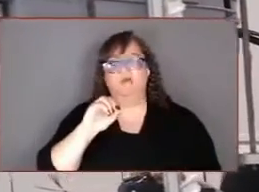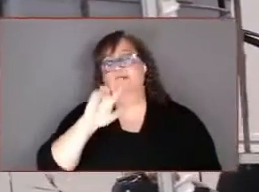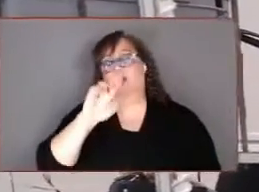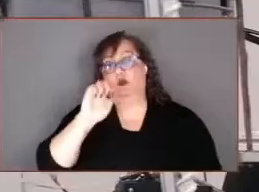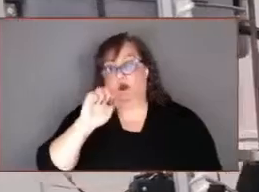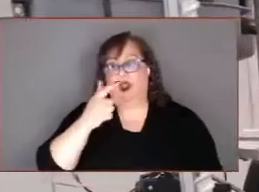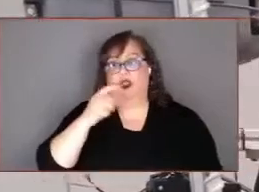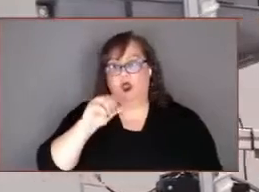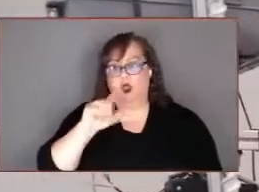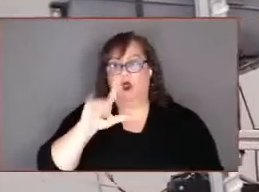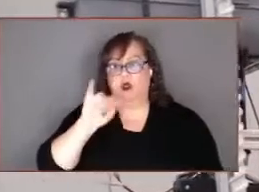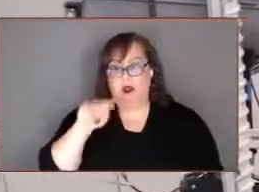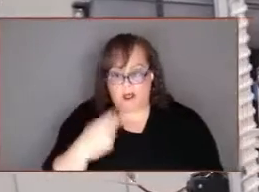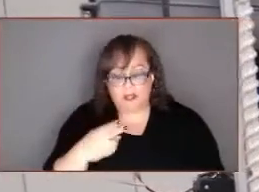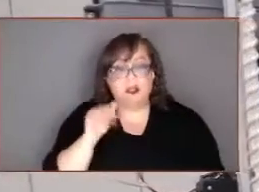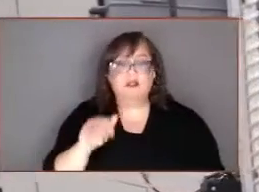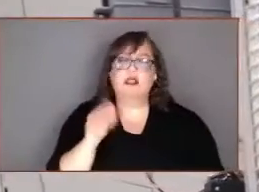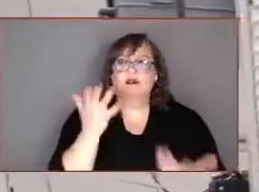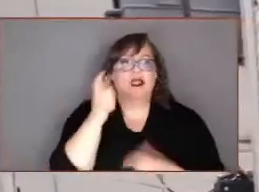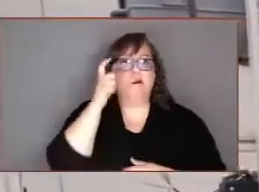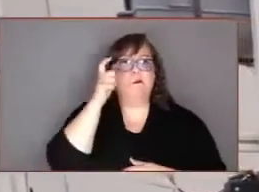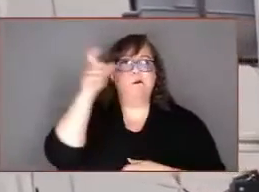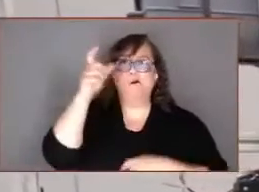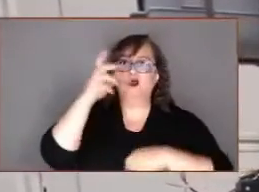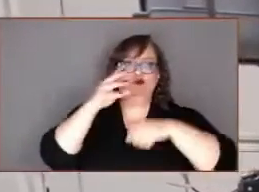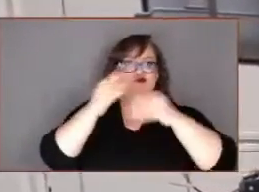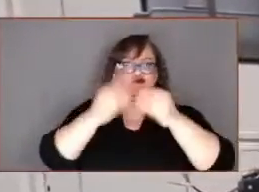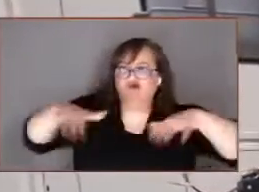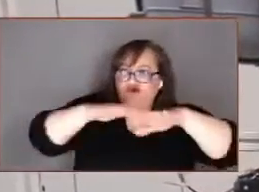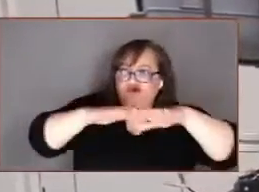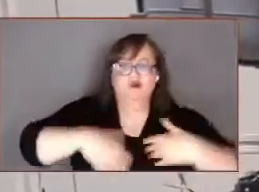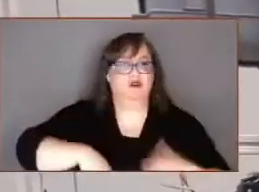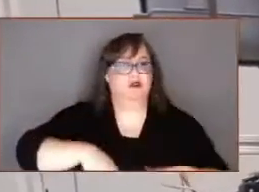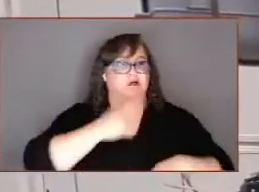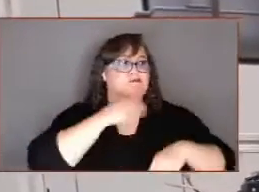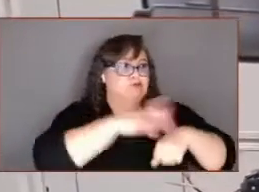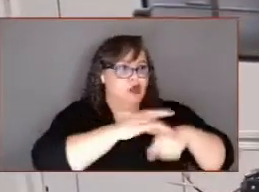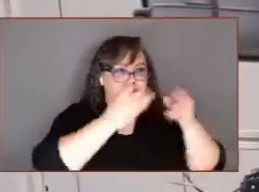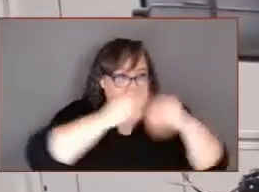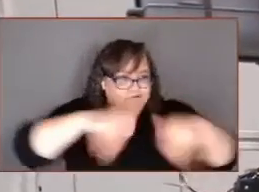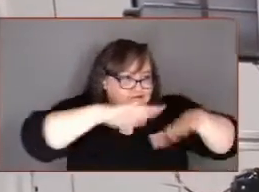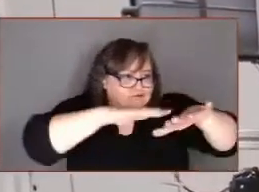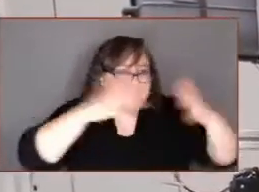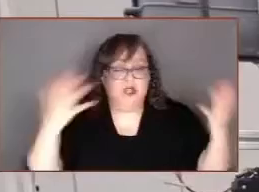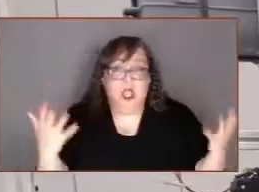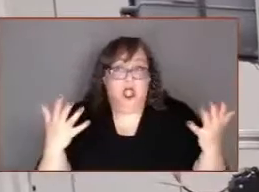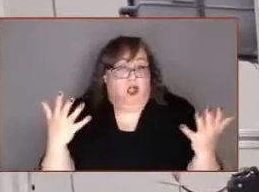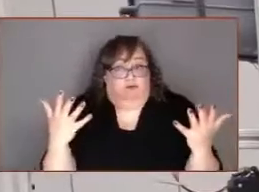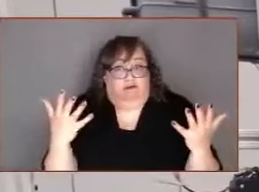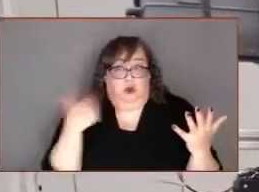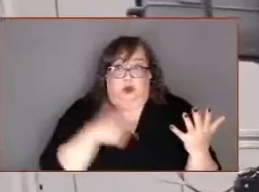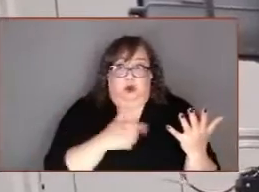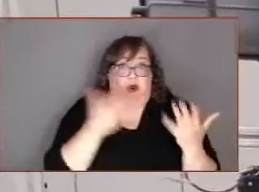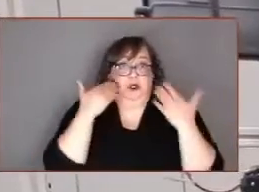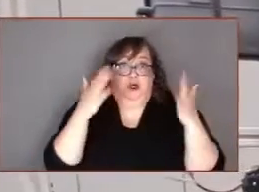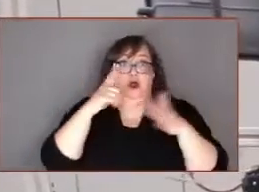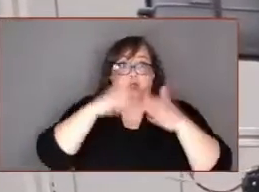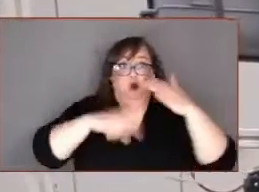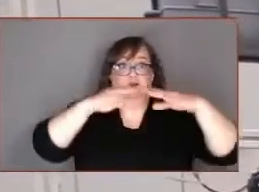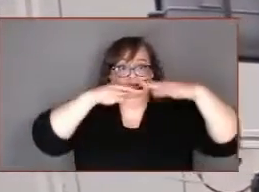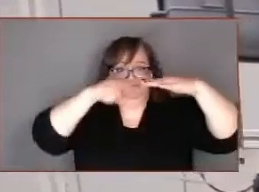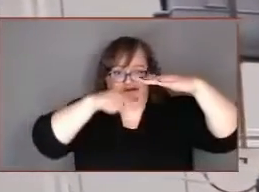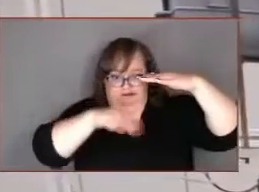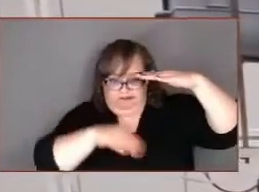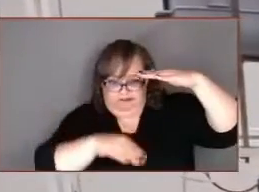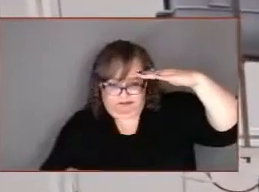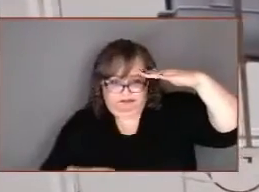face it, on the moon and on Mars, we may not know what the soil is like underneath the surface. So teams have to be able to, as they're drilling down,